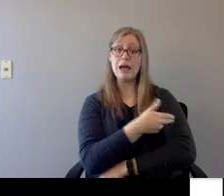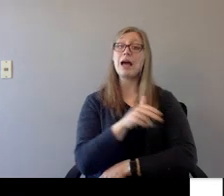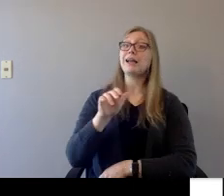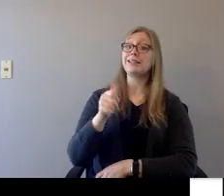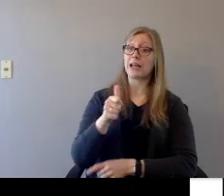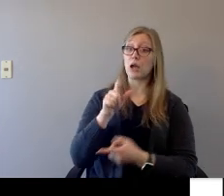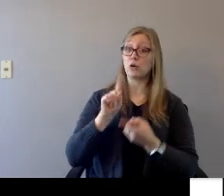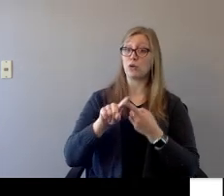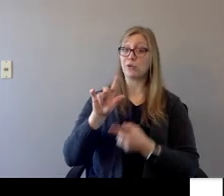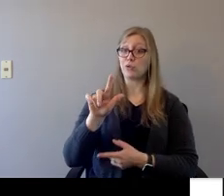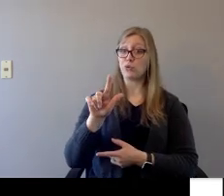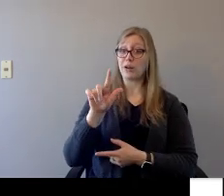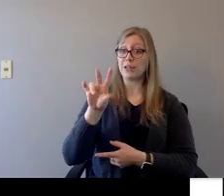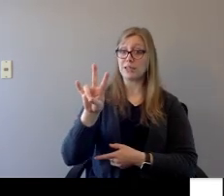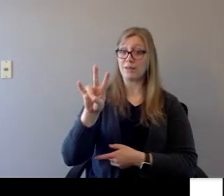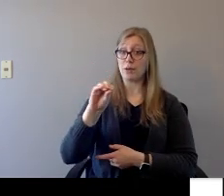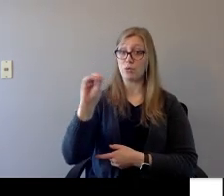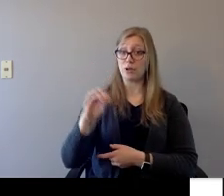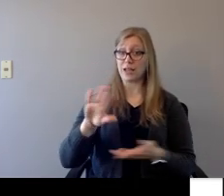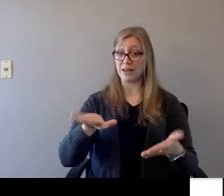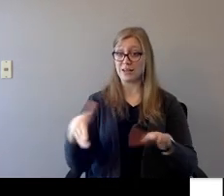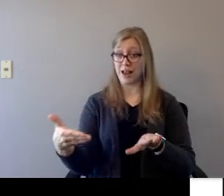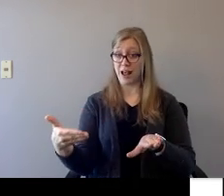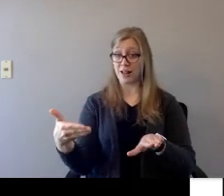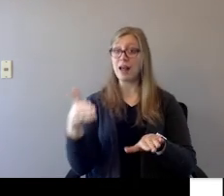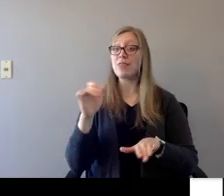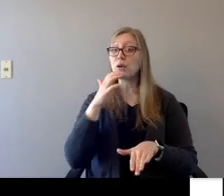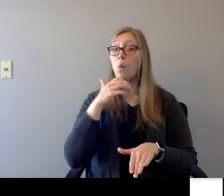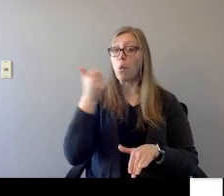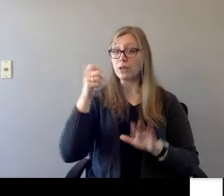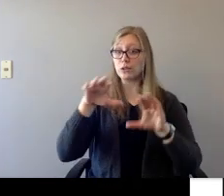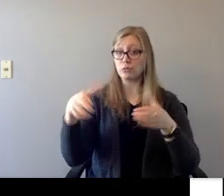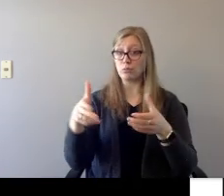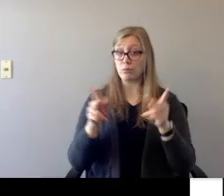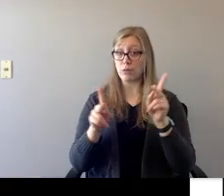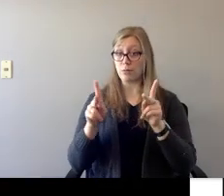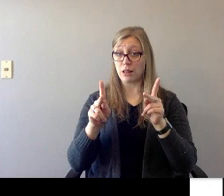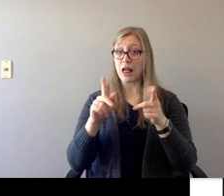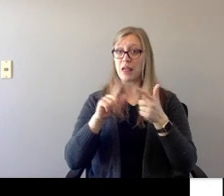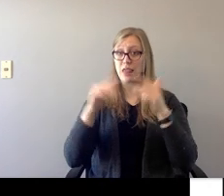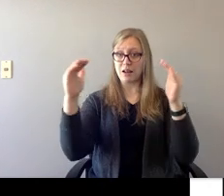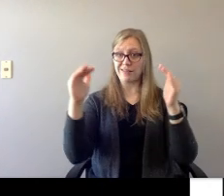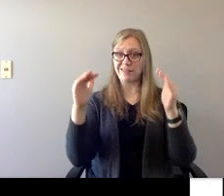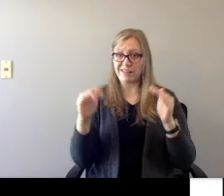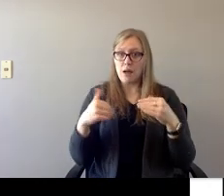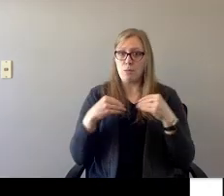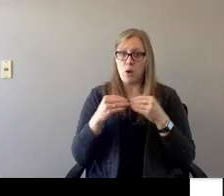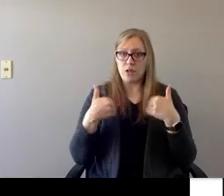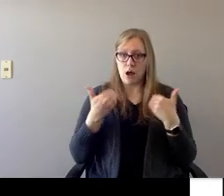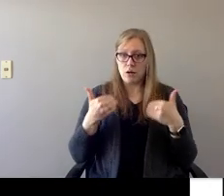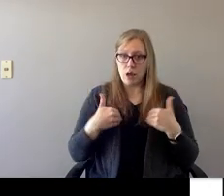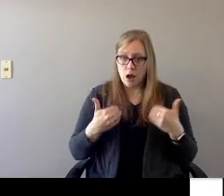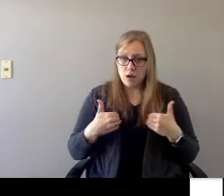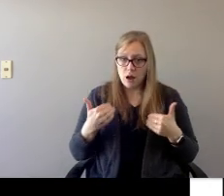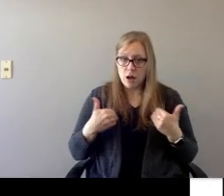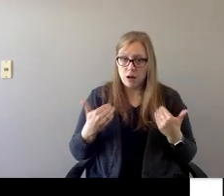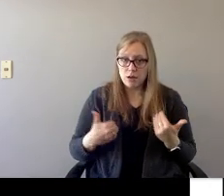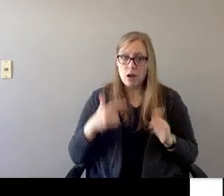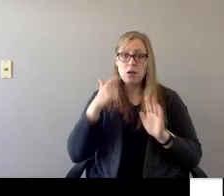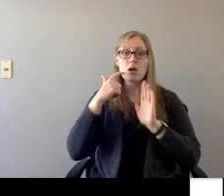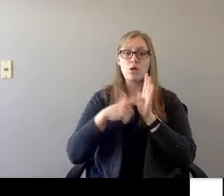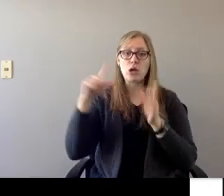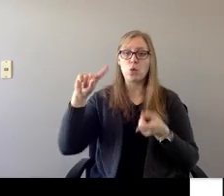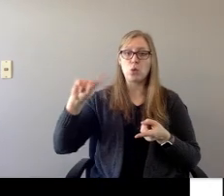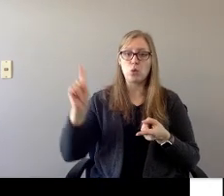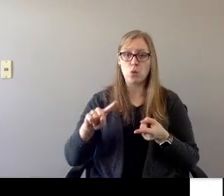So that's the oldest, right? And then as we gradually go down, you'll notice that there are less